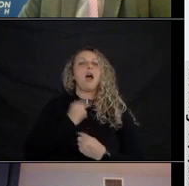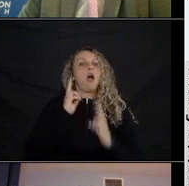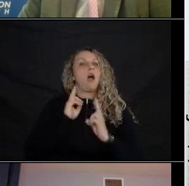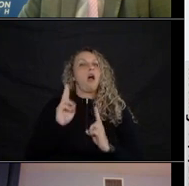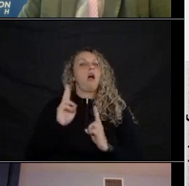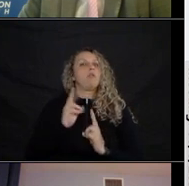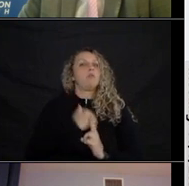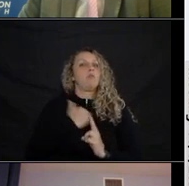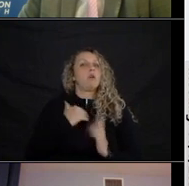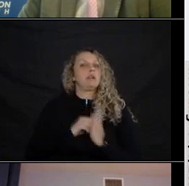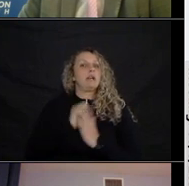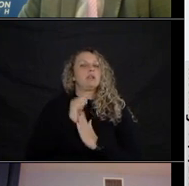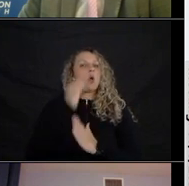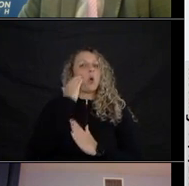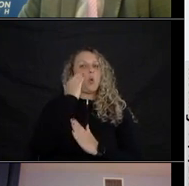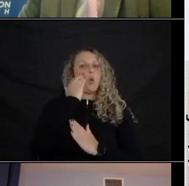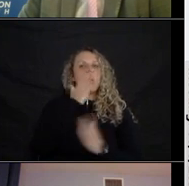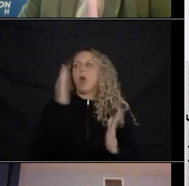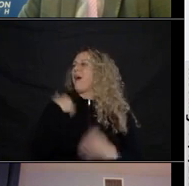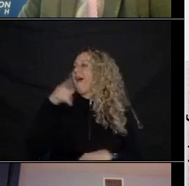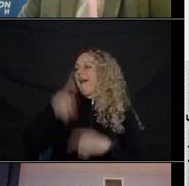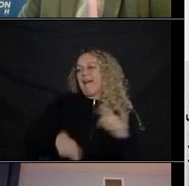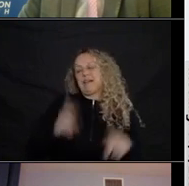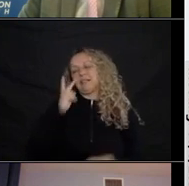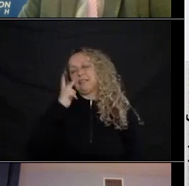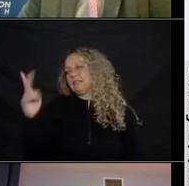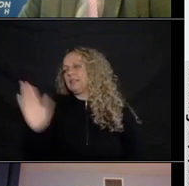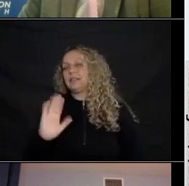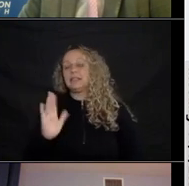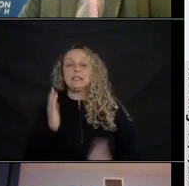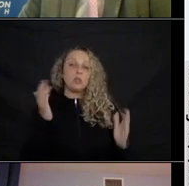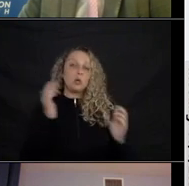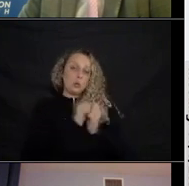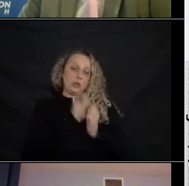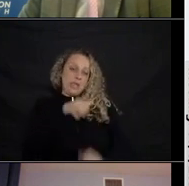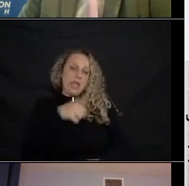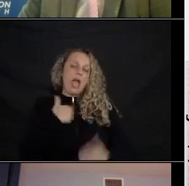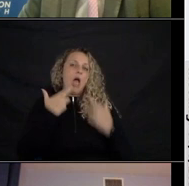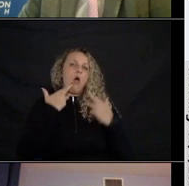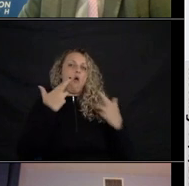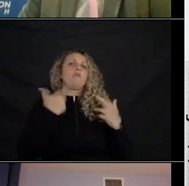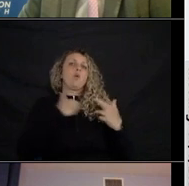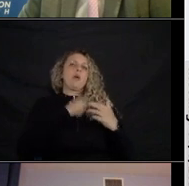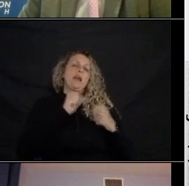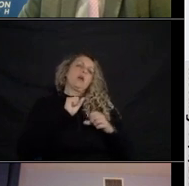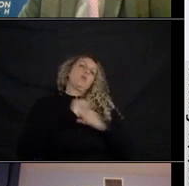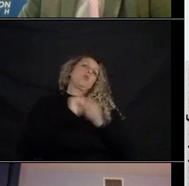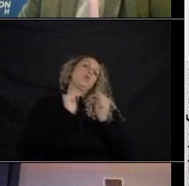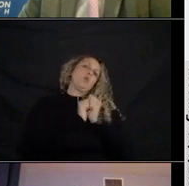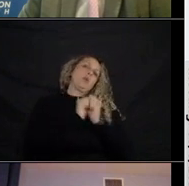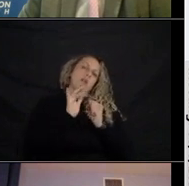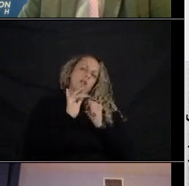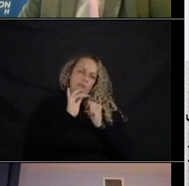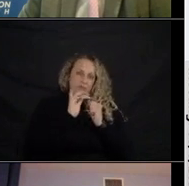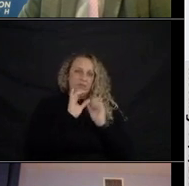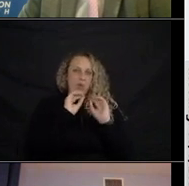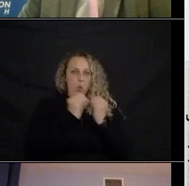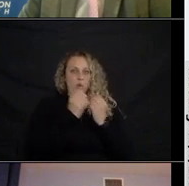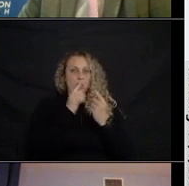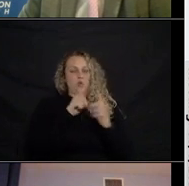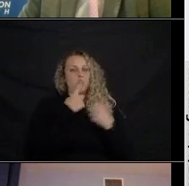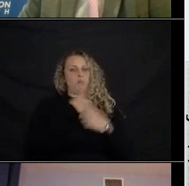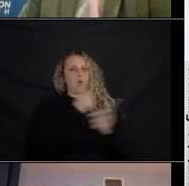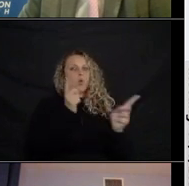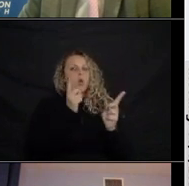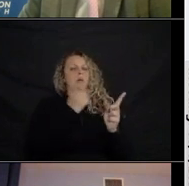cancer awareness. No, I can't see. And so with that, hopefully we can work with an organization to